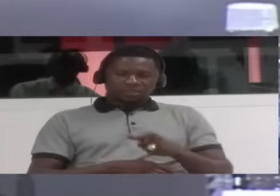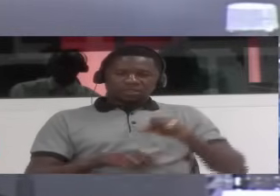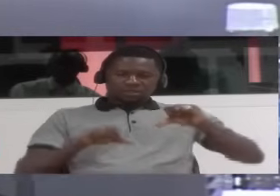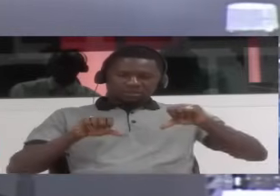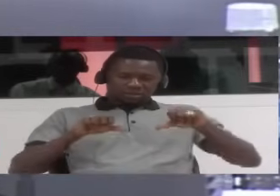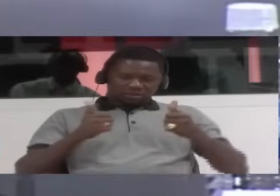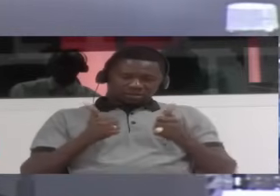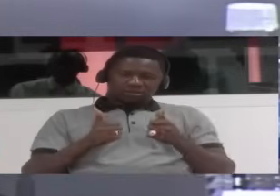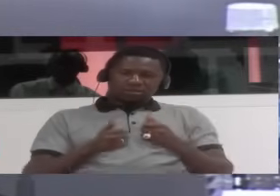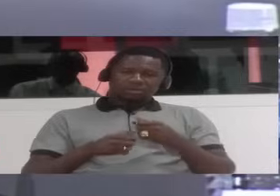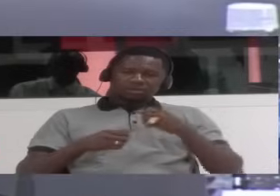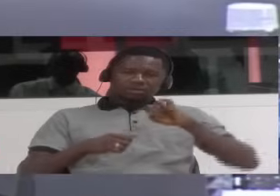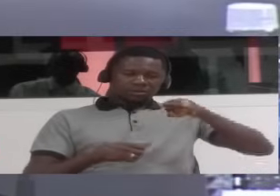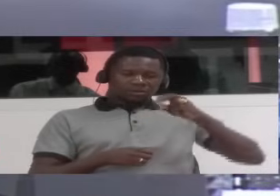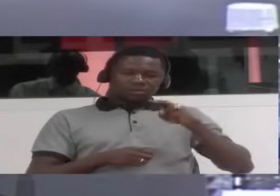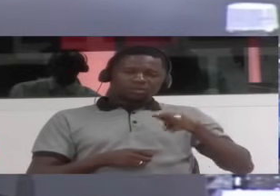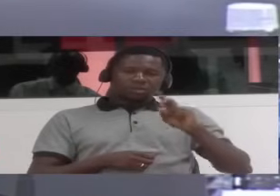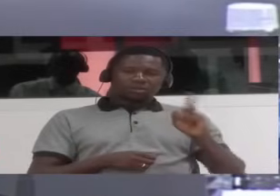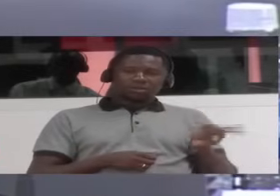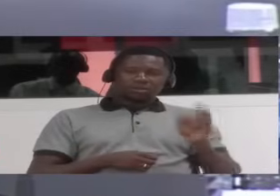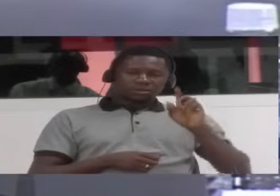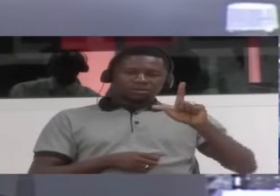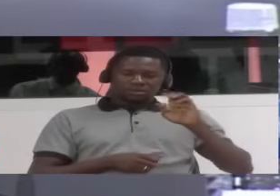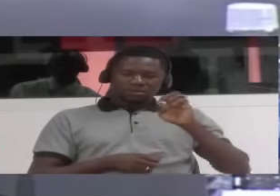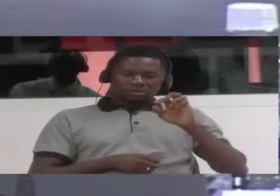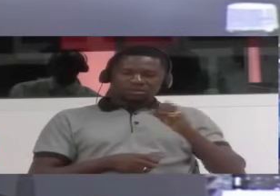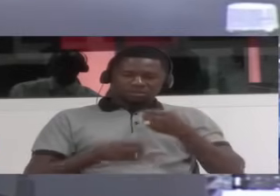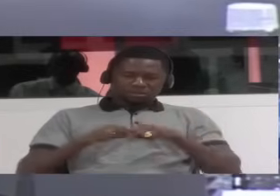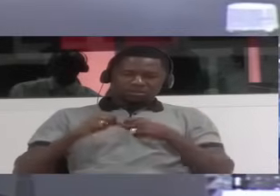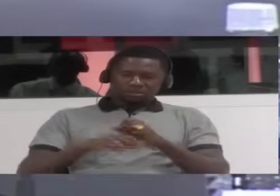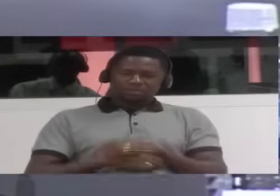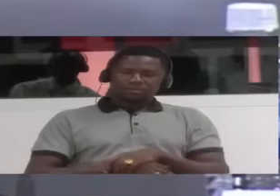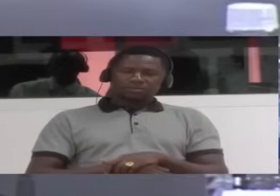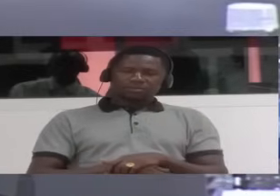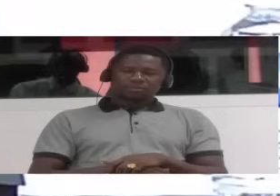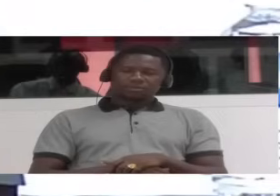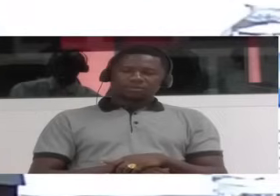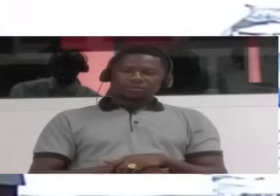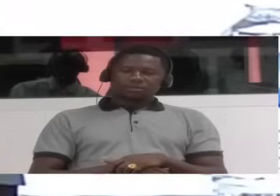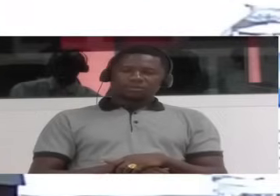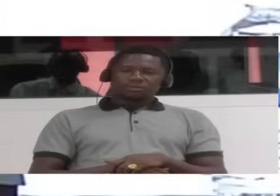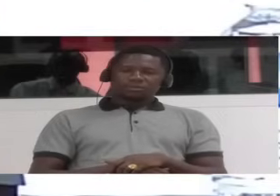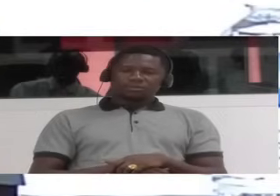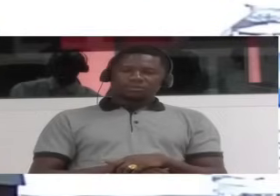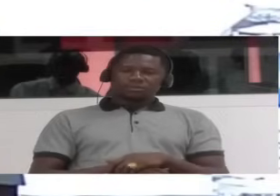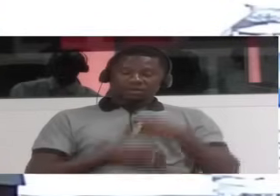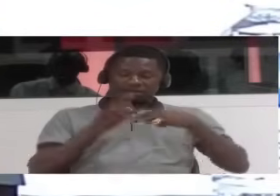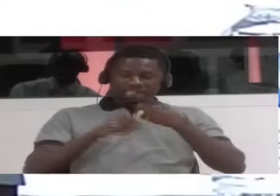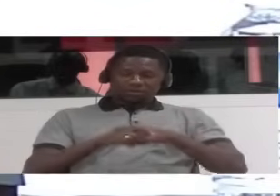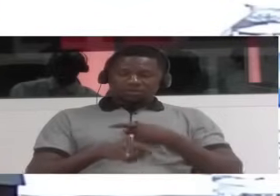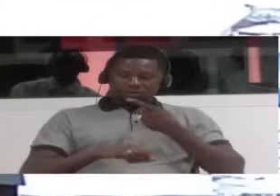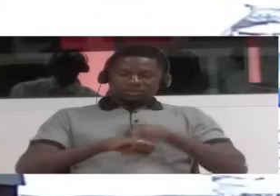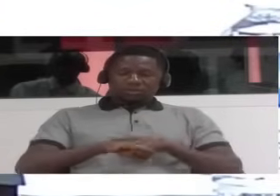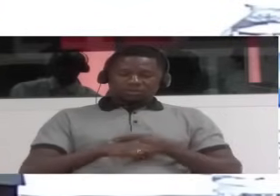start the jungler training? But continue from where you left off. So after that, that is the time when he was offered